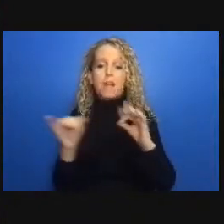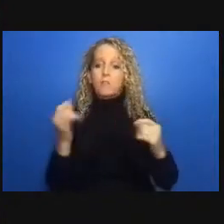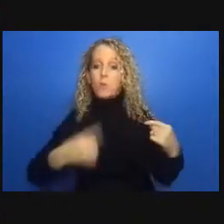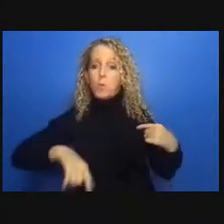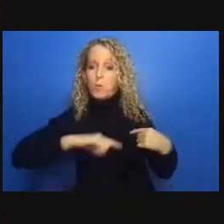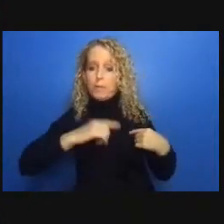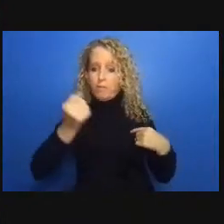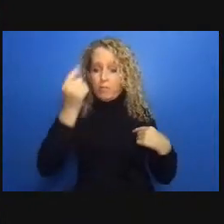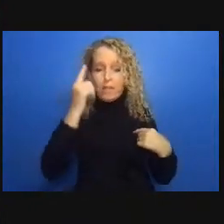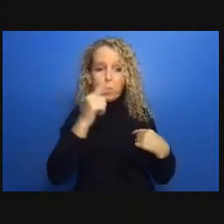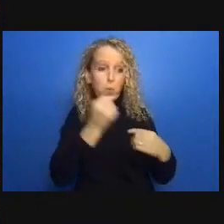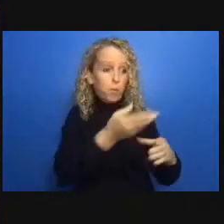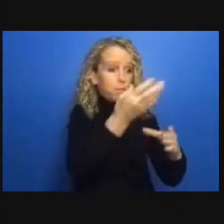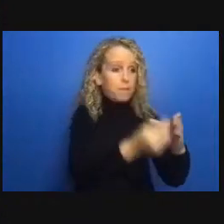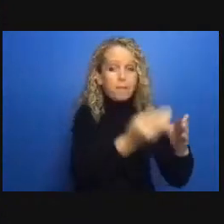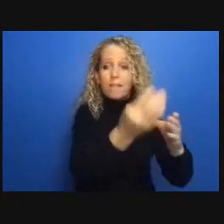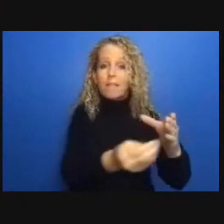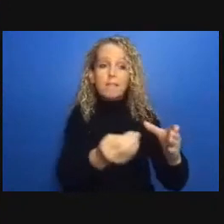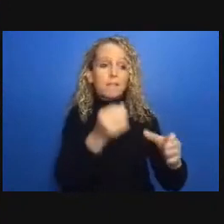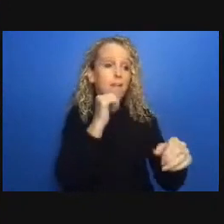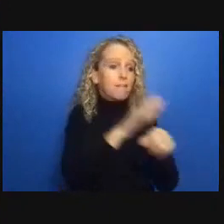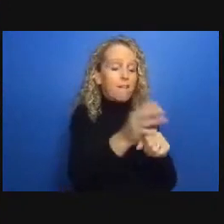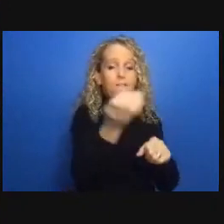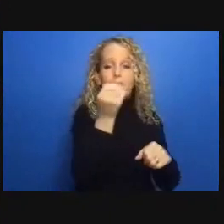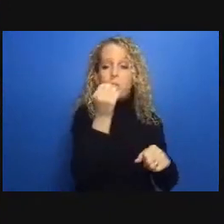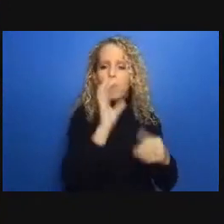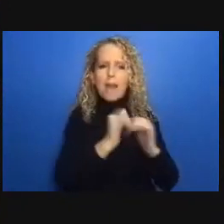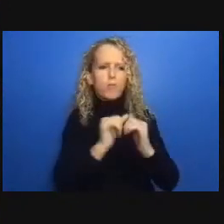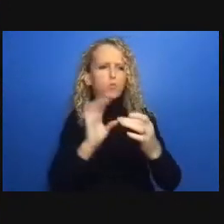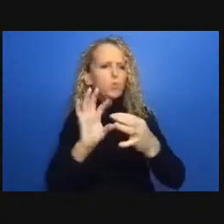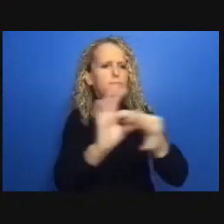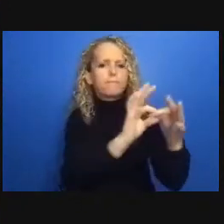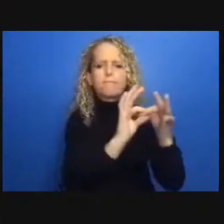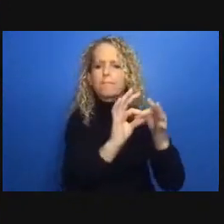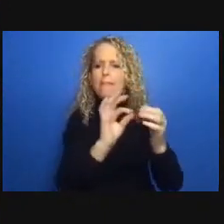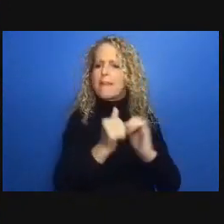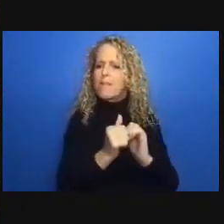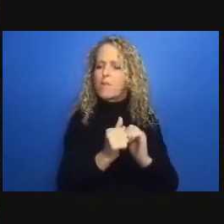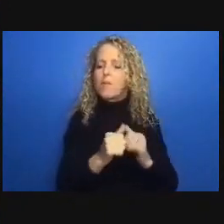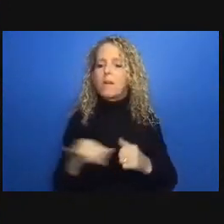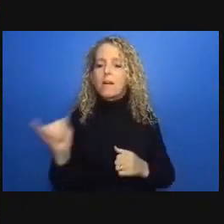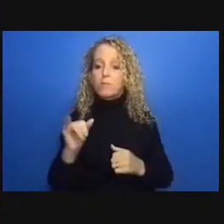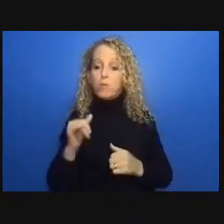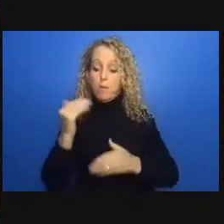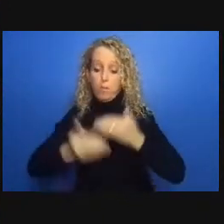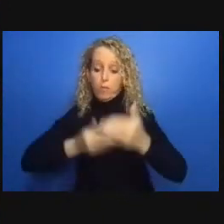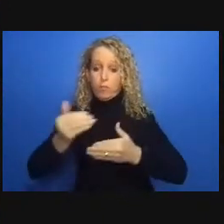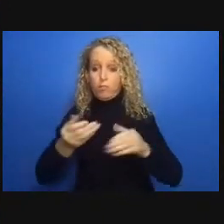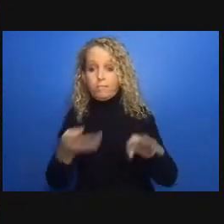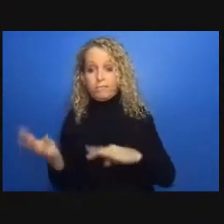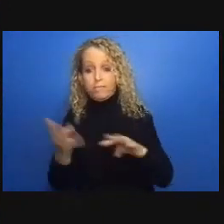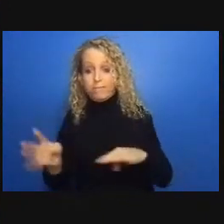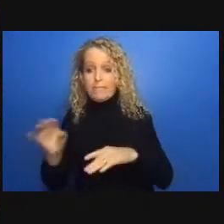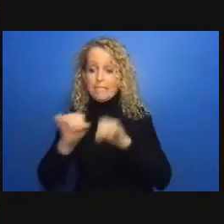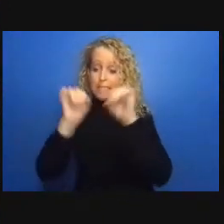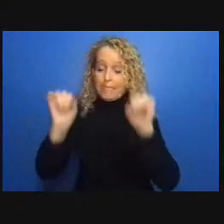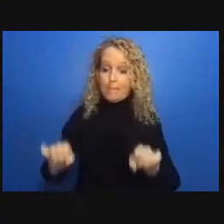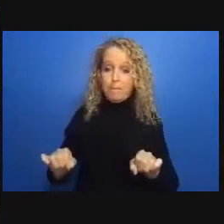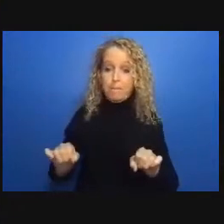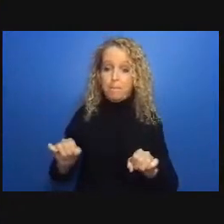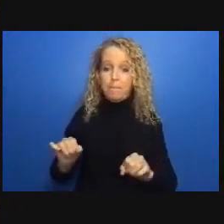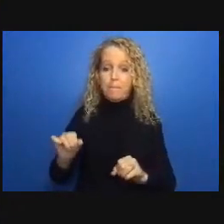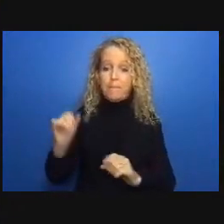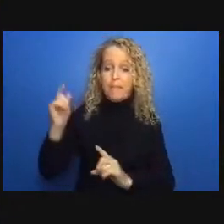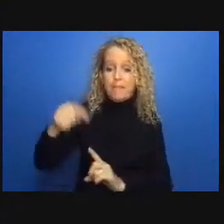food insecure have access to the food they need. What do we need to change in our production systems to make sure that we are providing a food